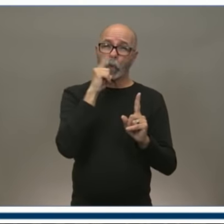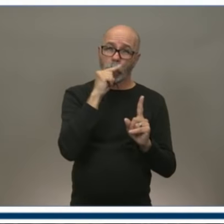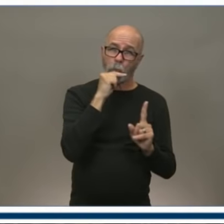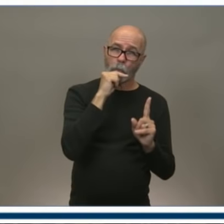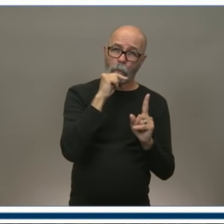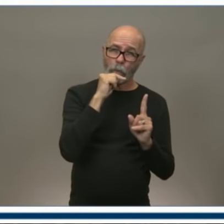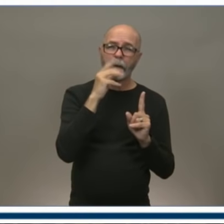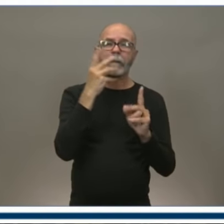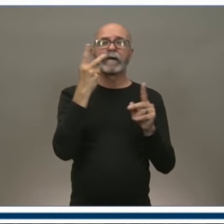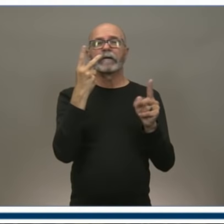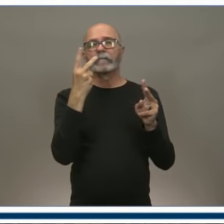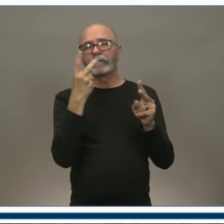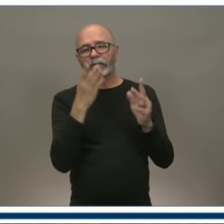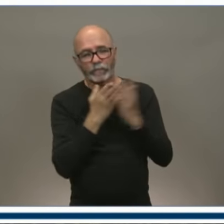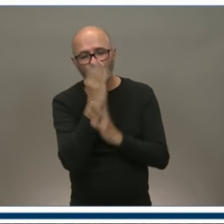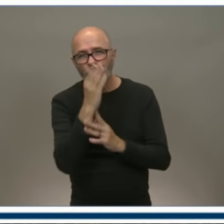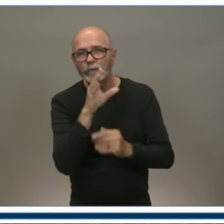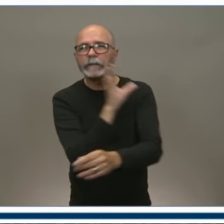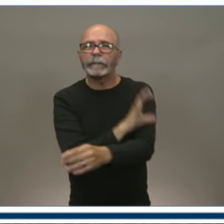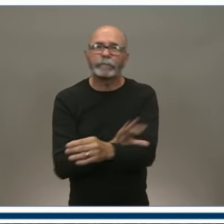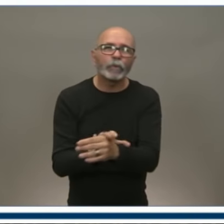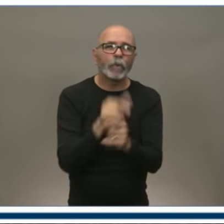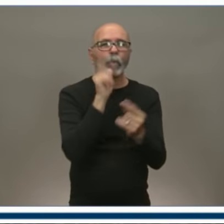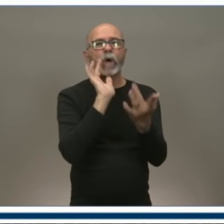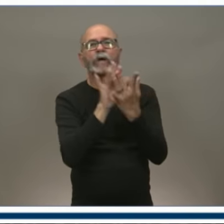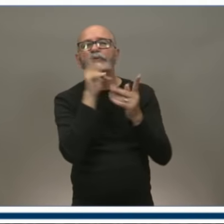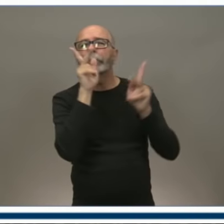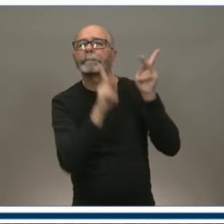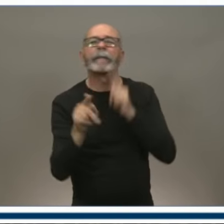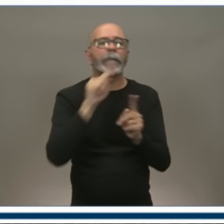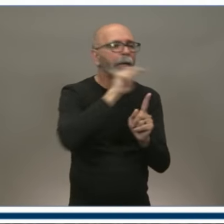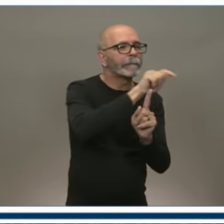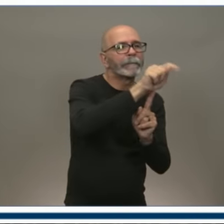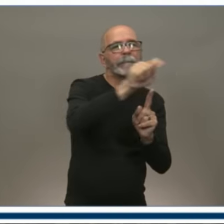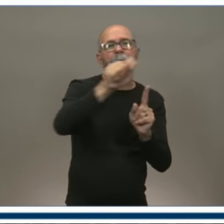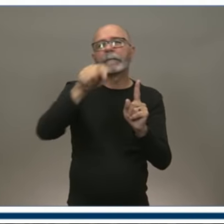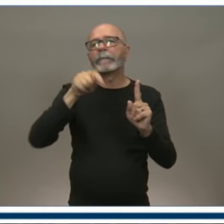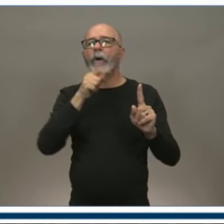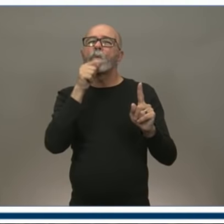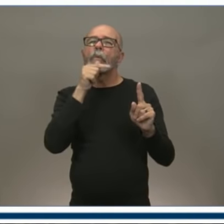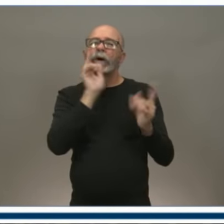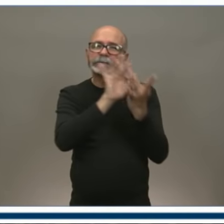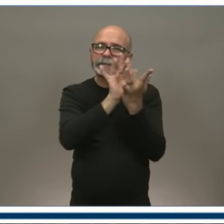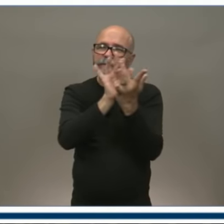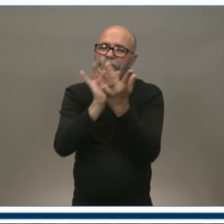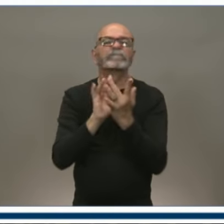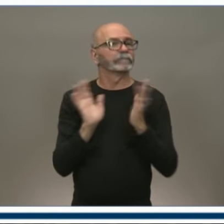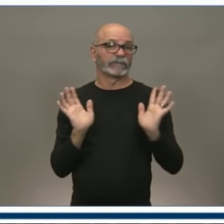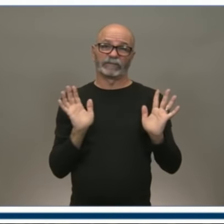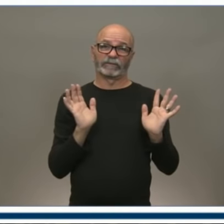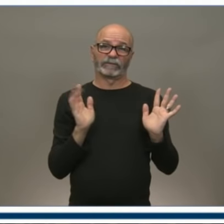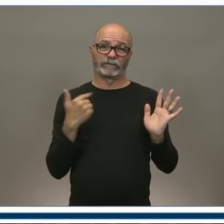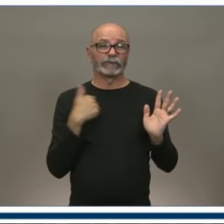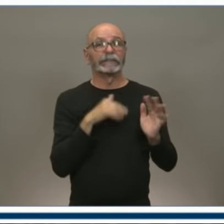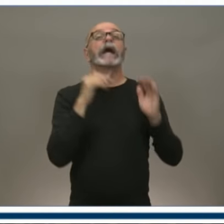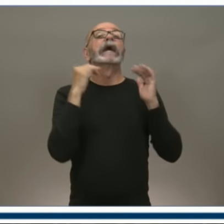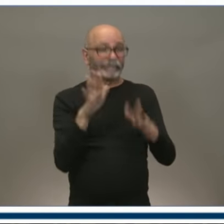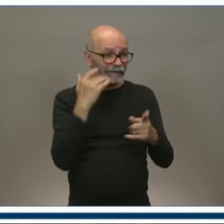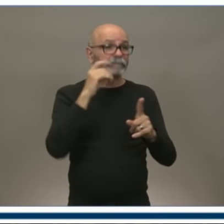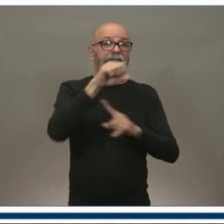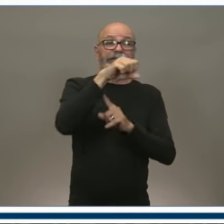electronically. We reach out and try to contact that individual. And as soon as we're able to make contact, then we start